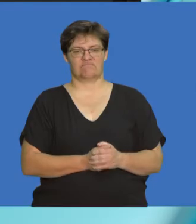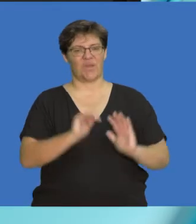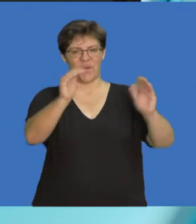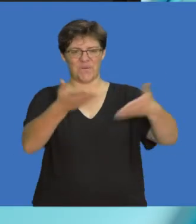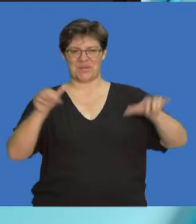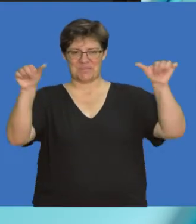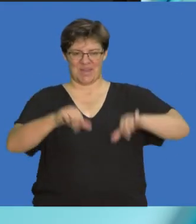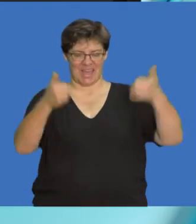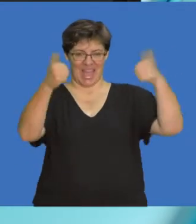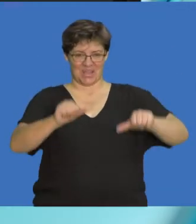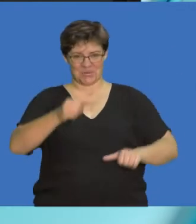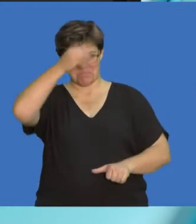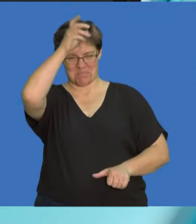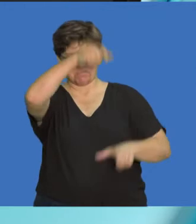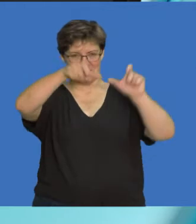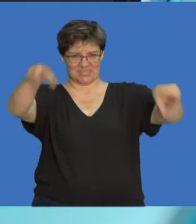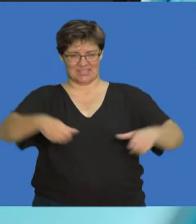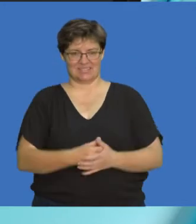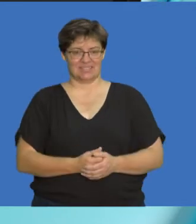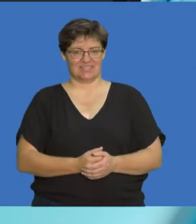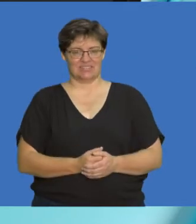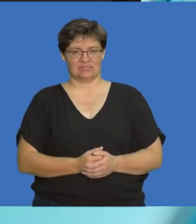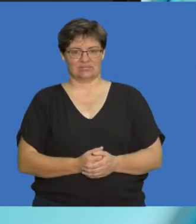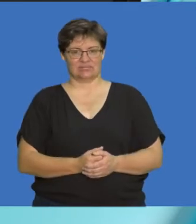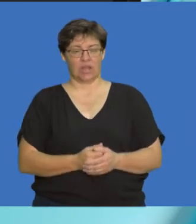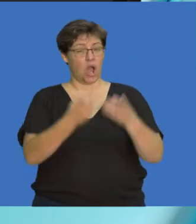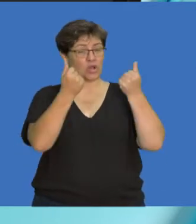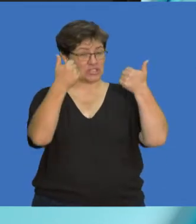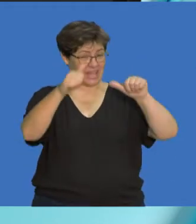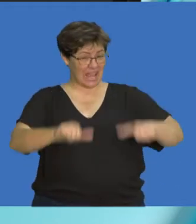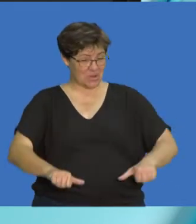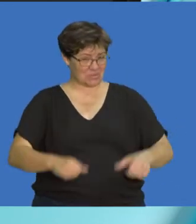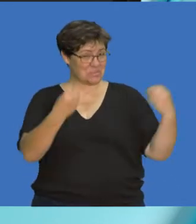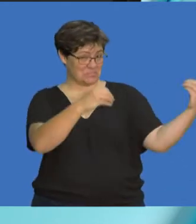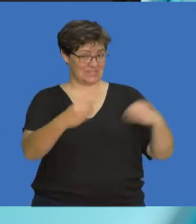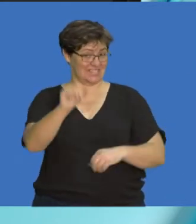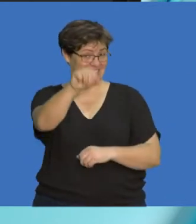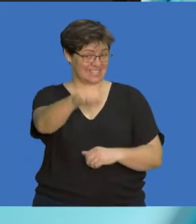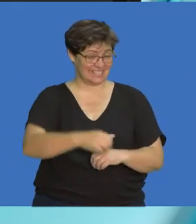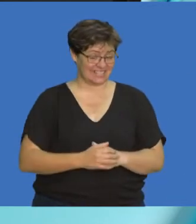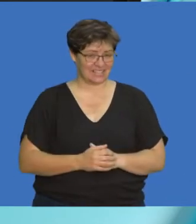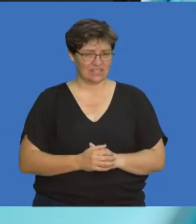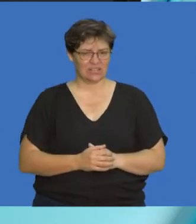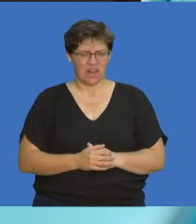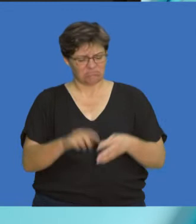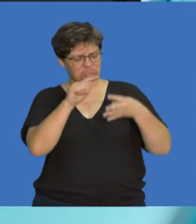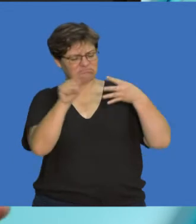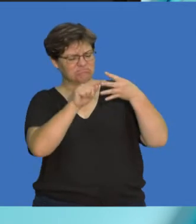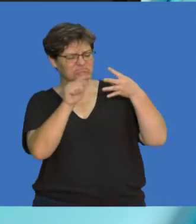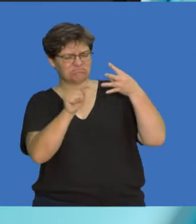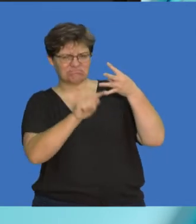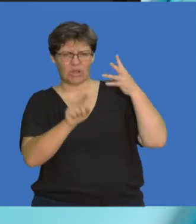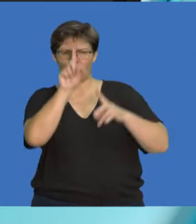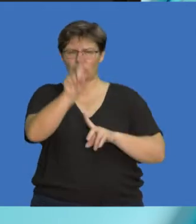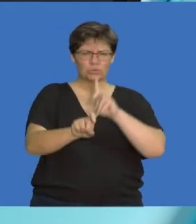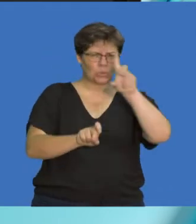Welcome back, accounting boffins. Yes, we are busy with cost accounting. We're looking at different types of questions that